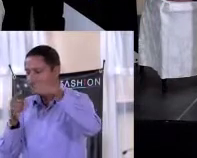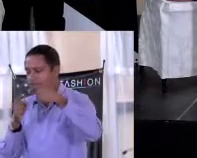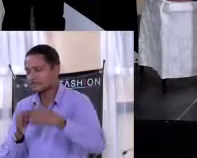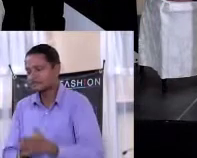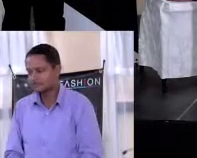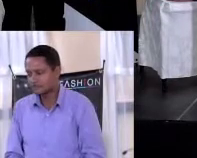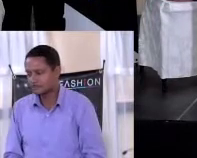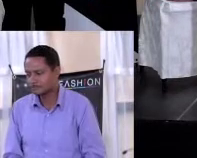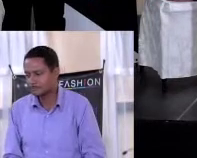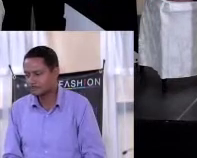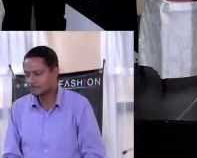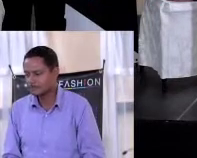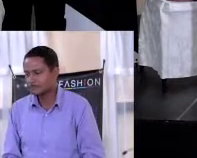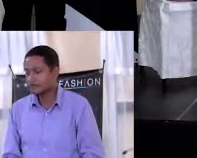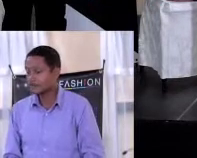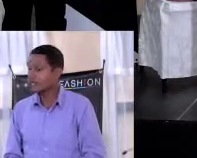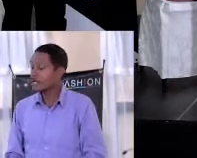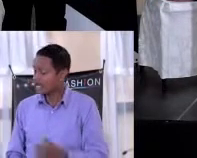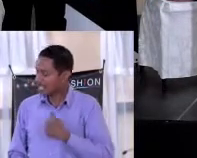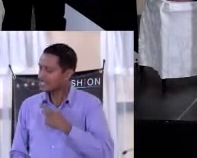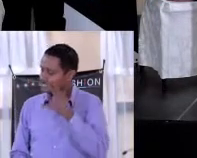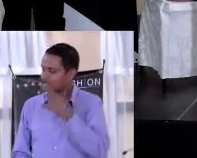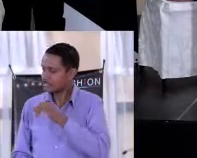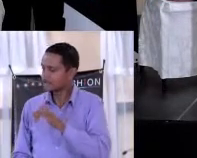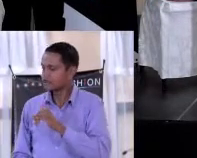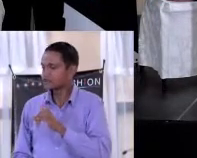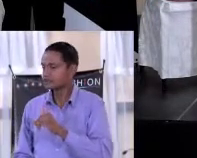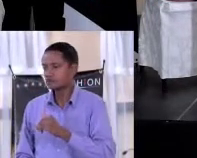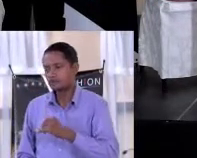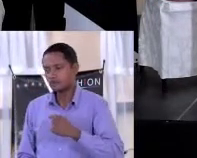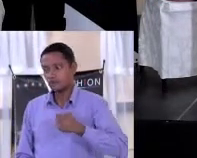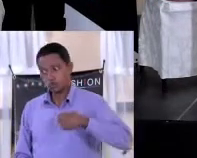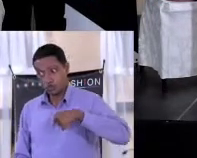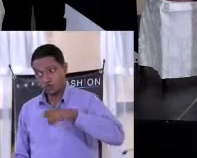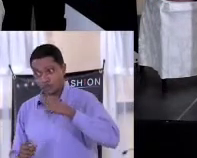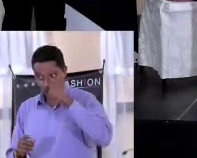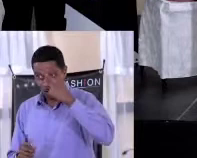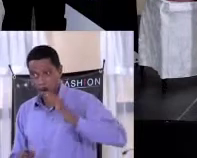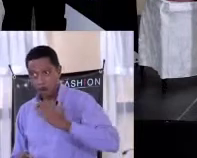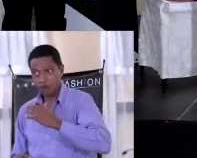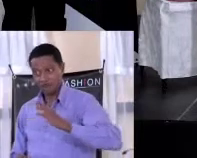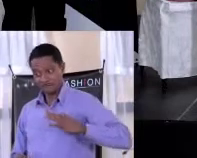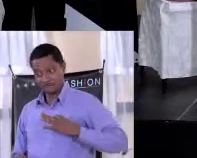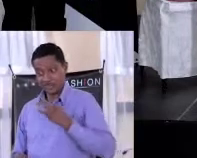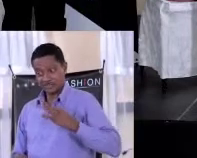worthy, we have to appreciate that and apply it